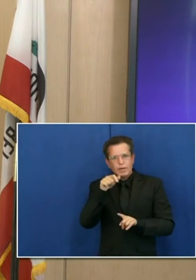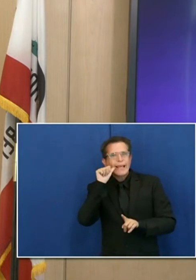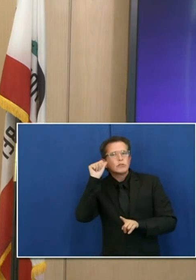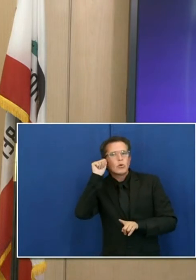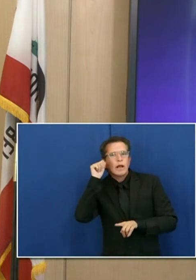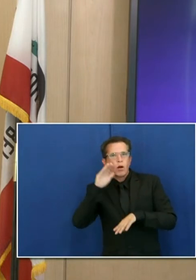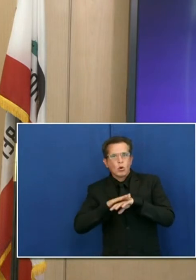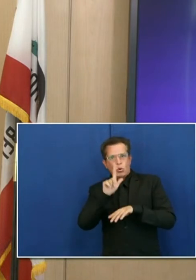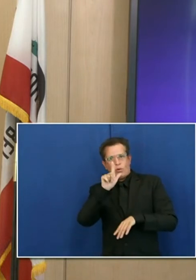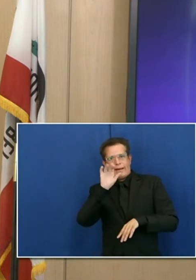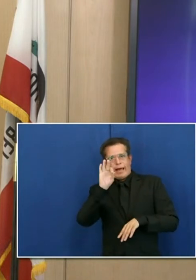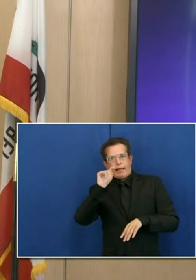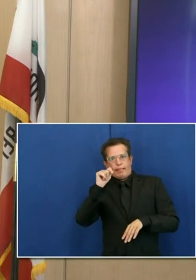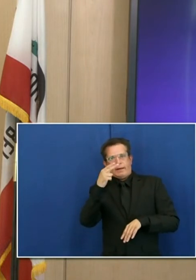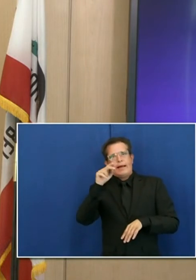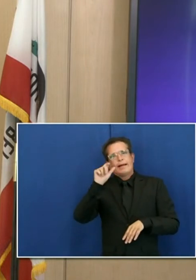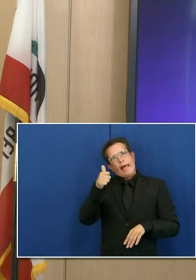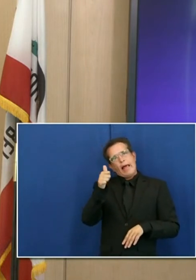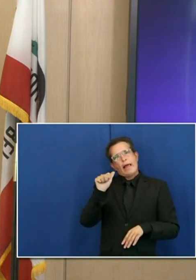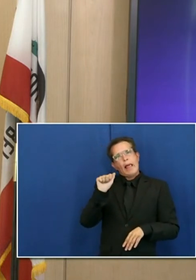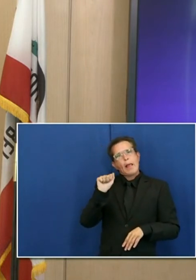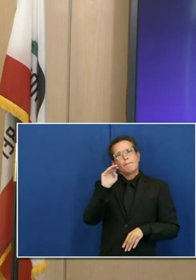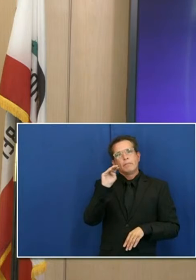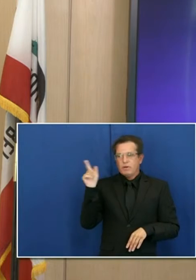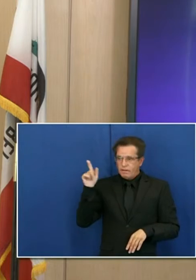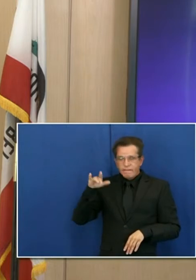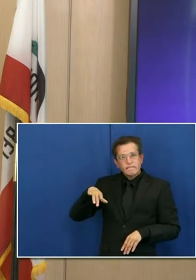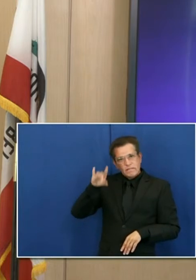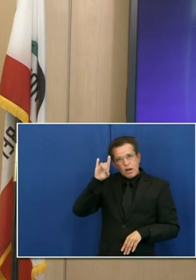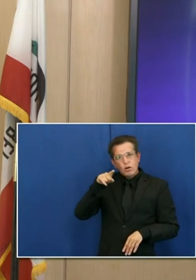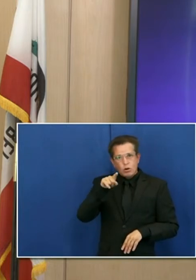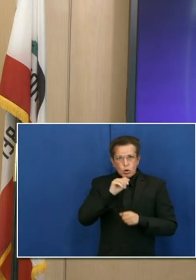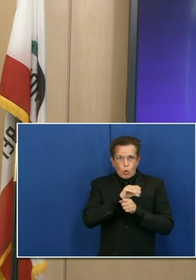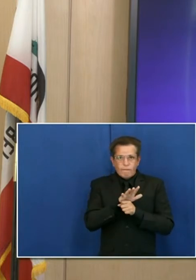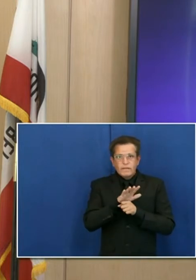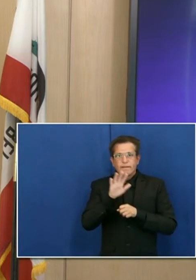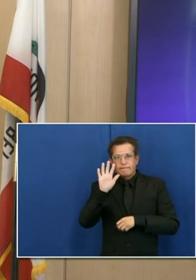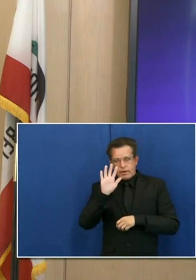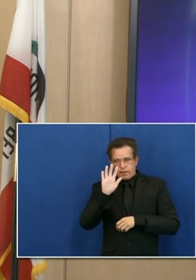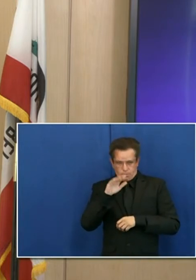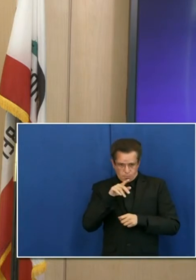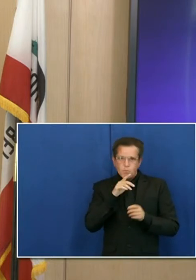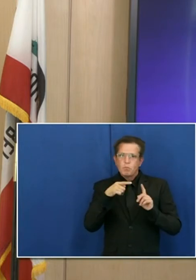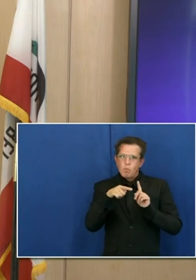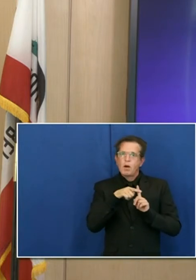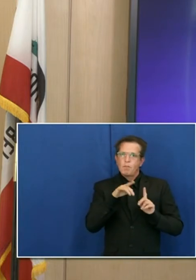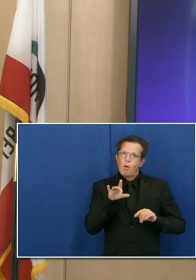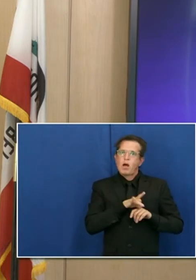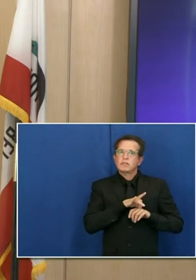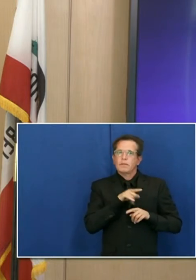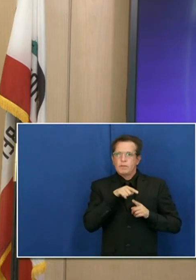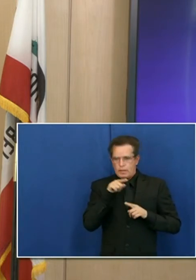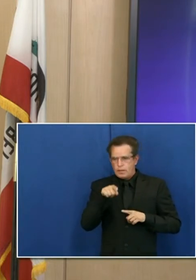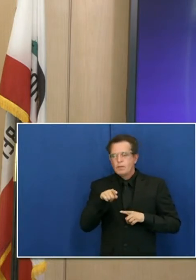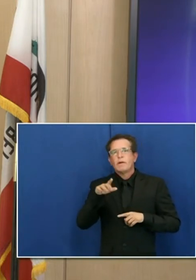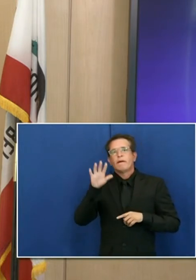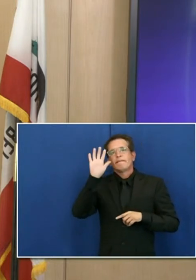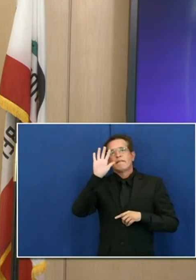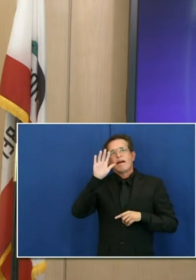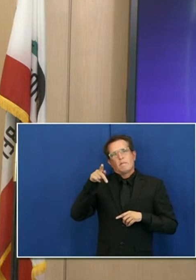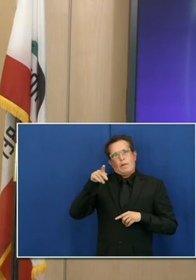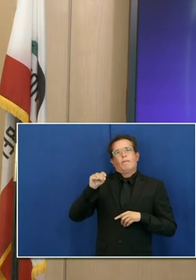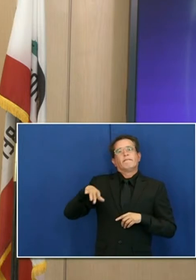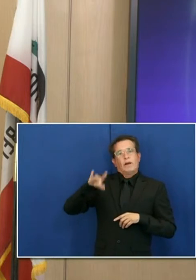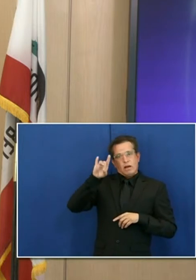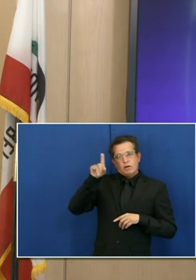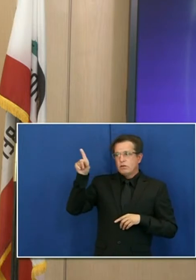the 29th around 10 a.m. The results came back in COVID positive around 5 p.m. Thanks to the incredible work of the Search Alliance